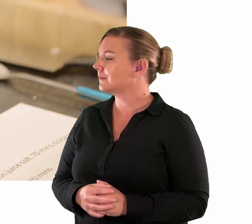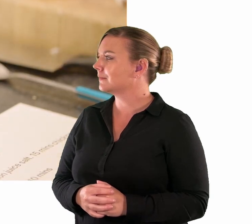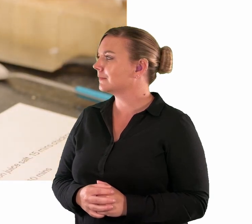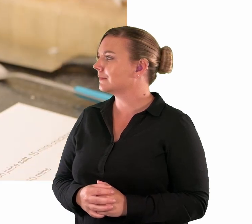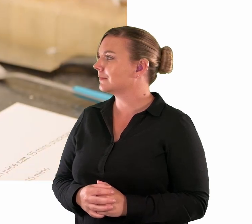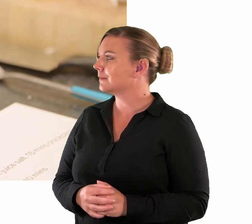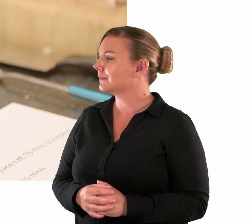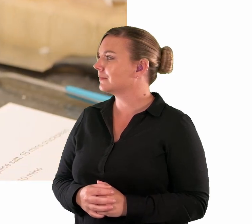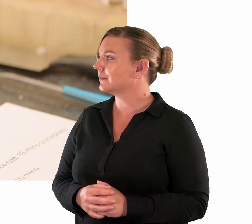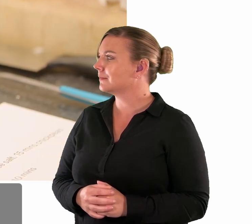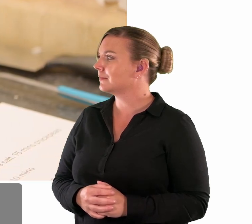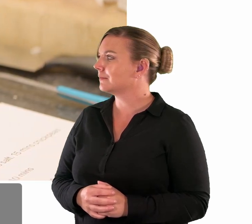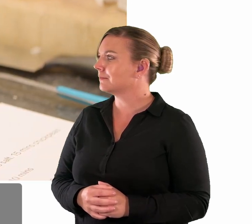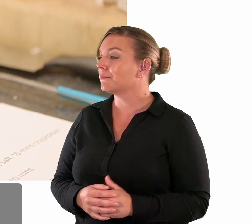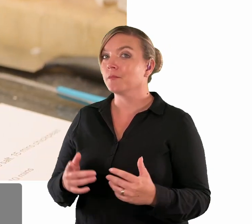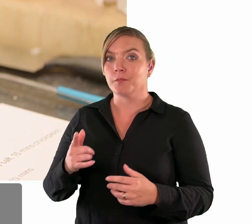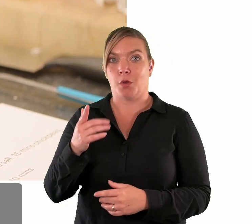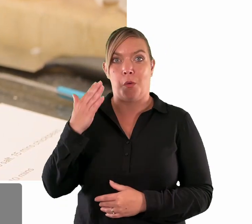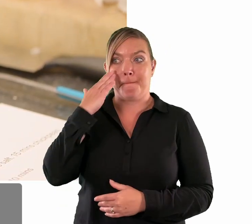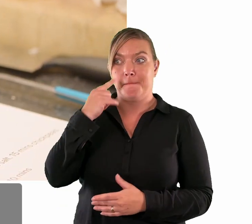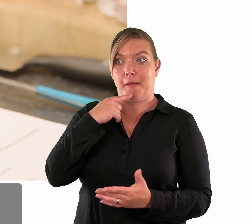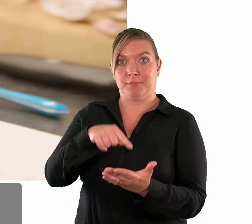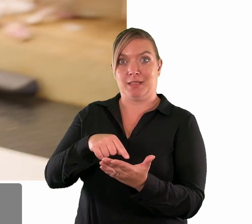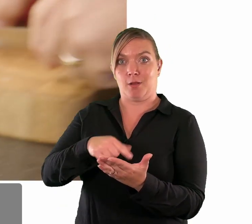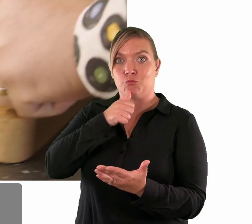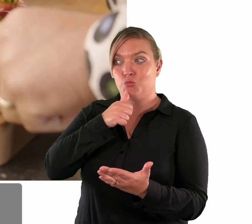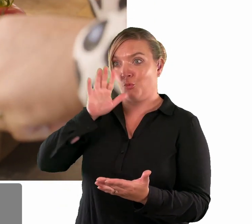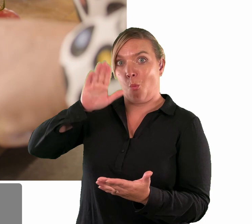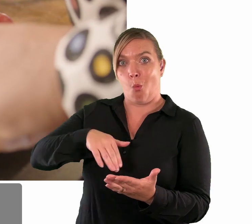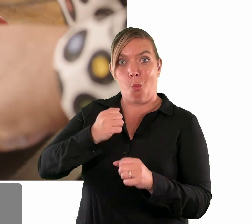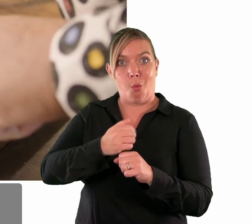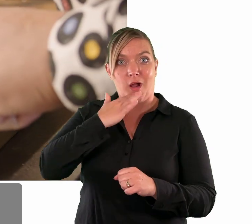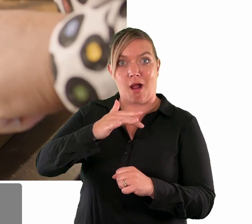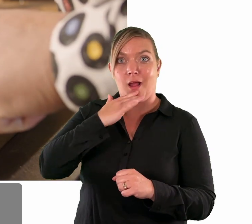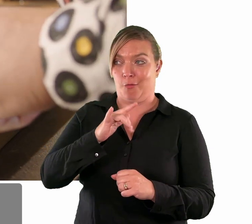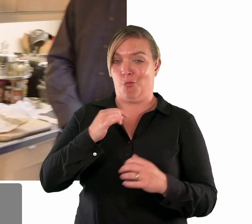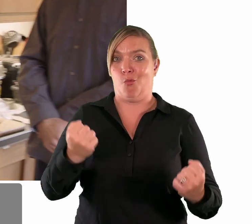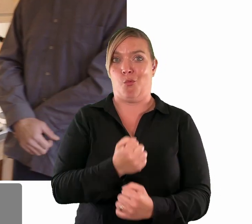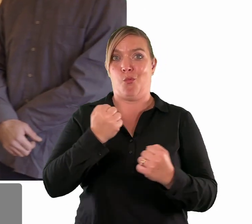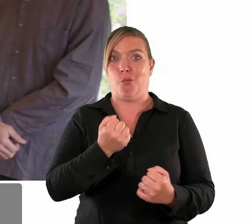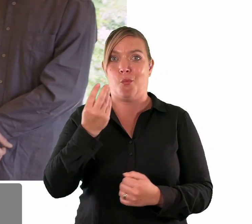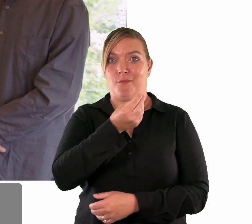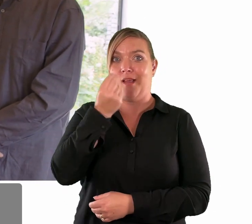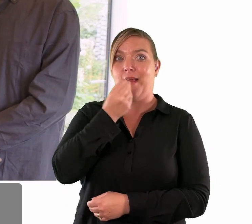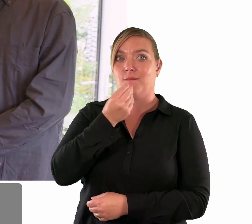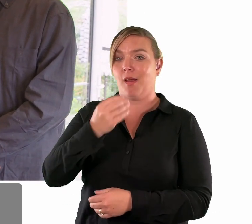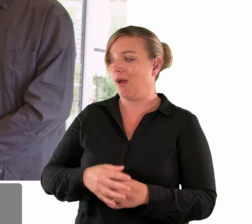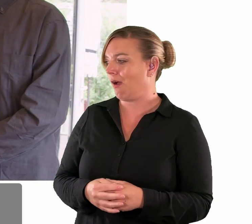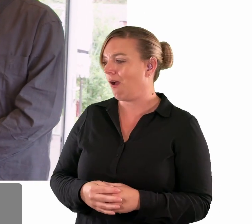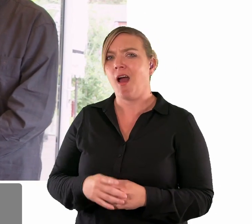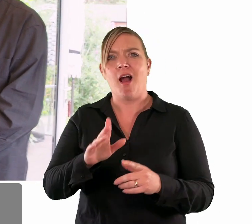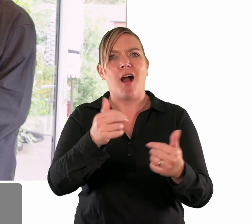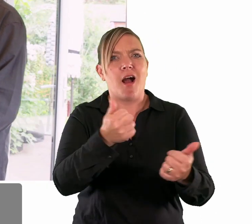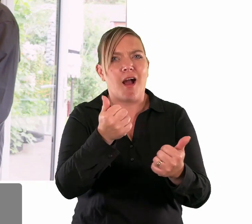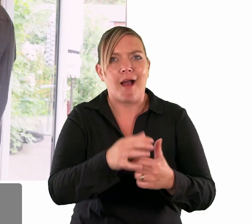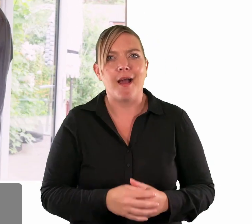Marvellous. Your mother wants to use all this garlic. Oh, there's going to be some flavour. Yeah, I think it's enough. She's definitely the expert in